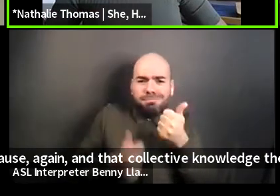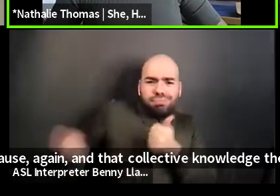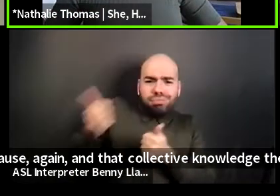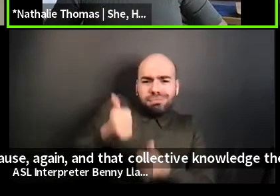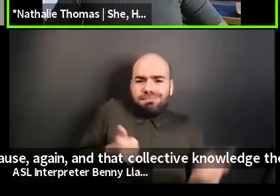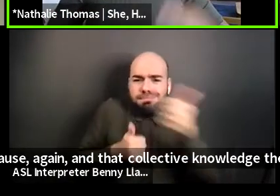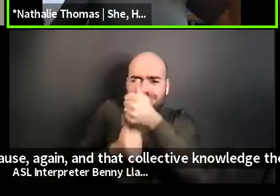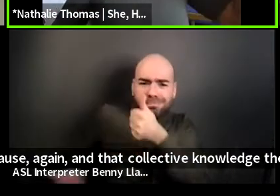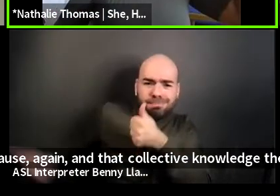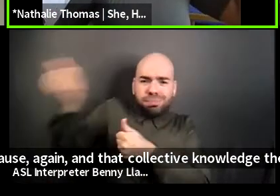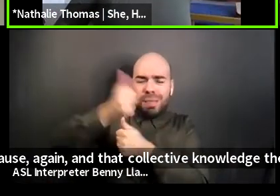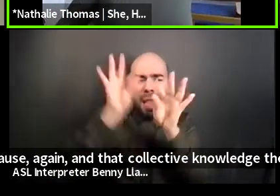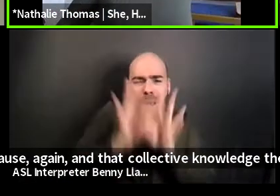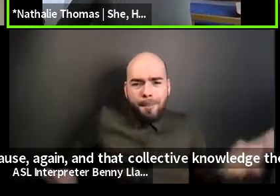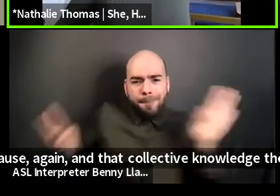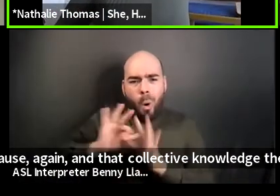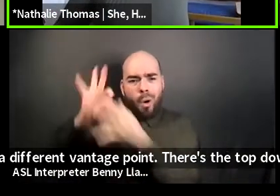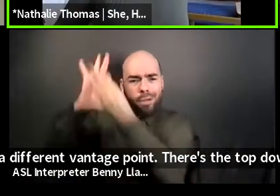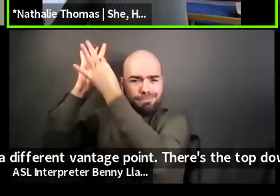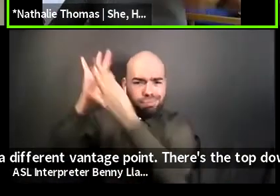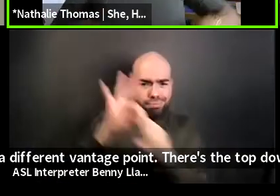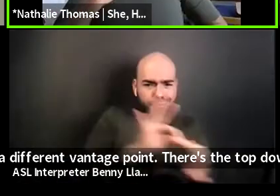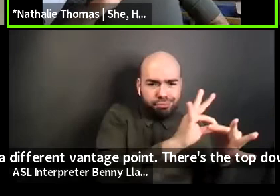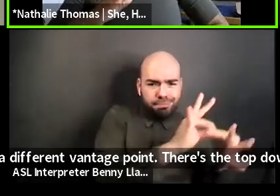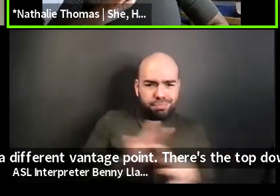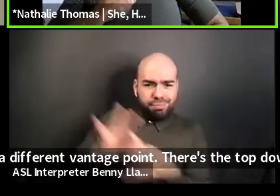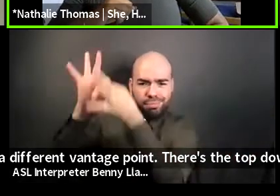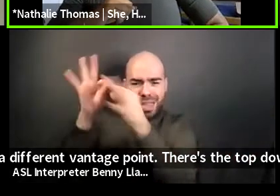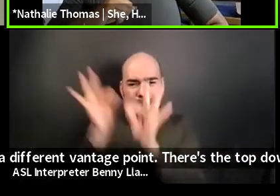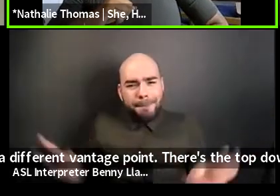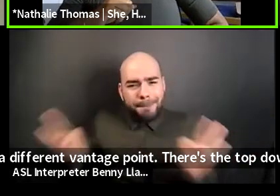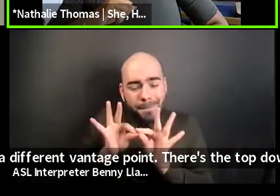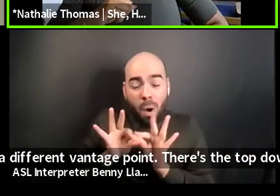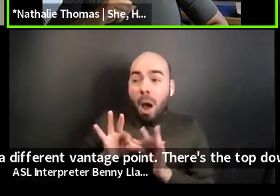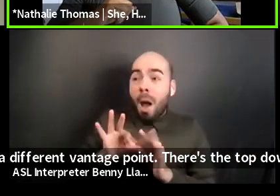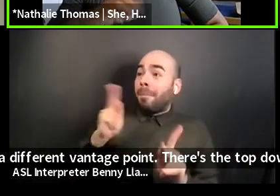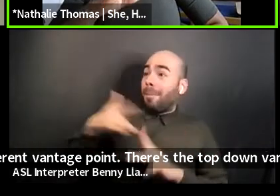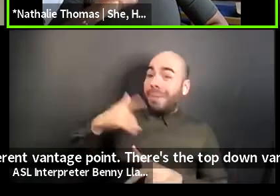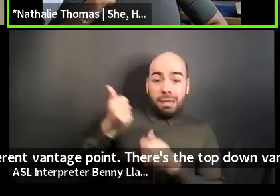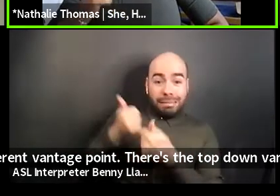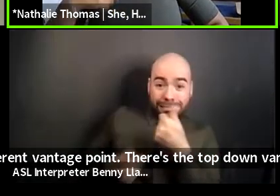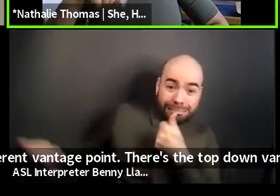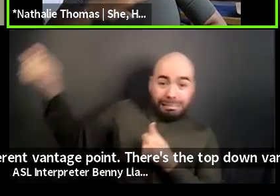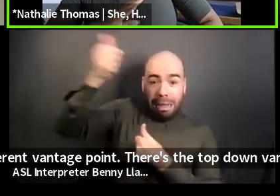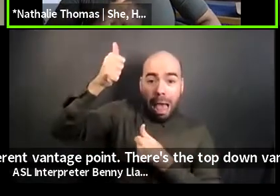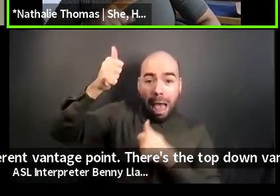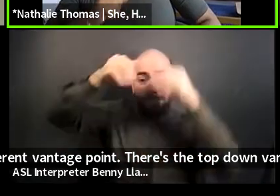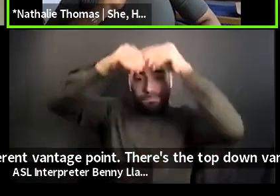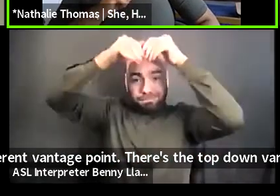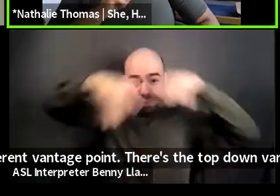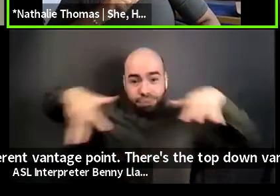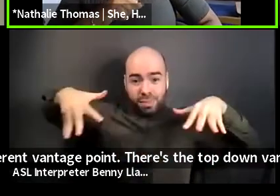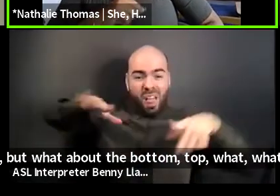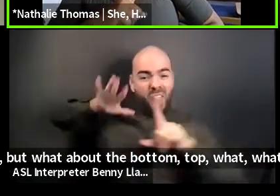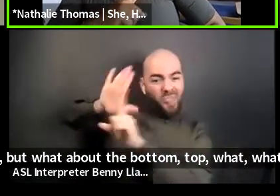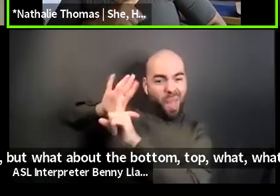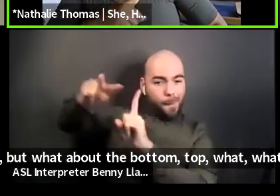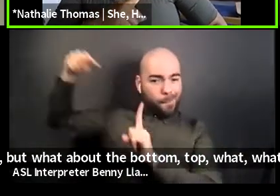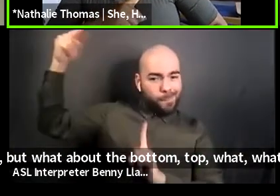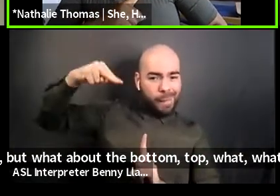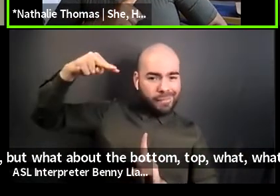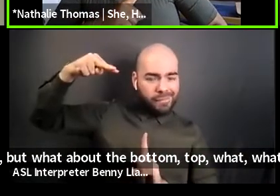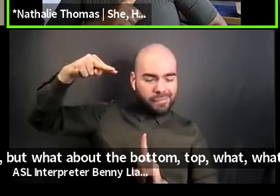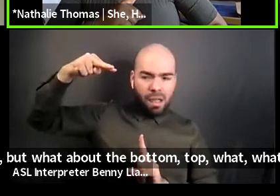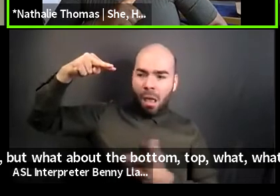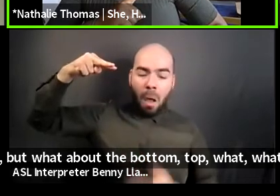different vantage point. There's the top-down vantage point, but what about the bottom top? What can I see from down here that you might not see from up